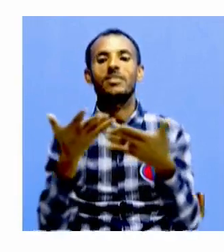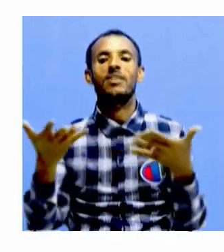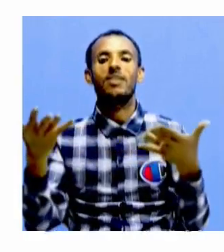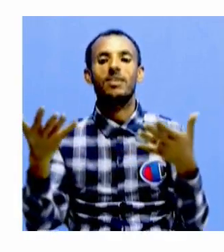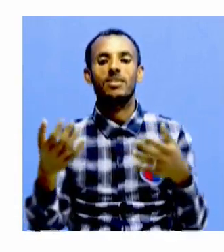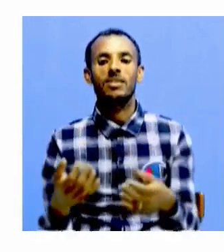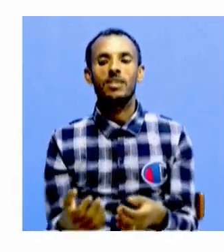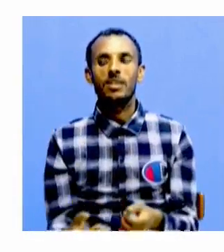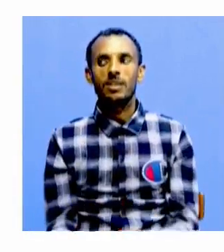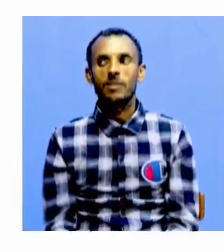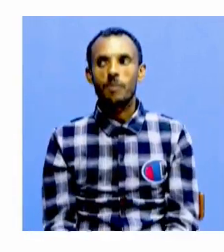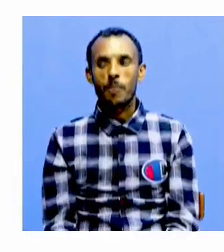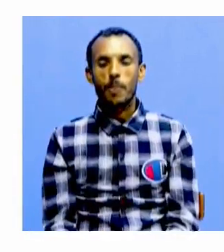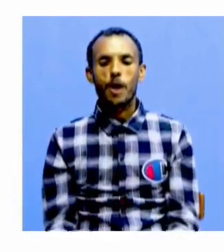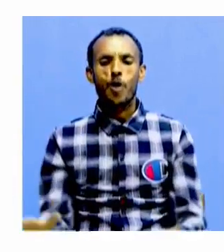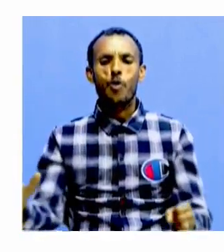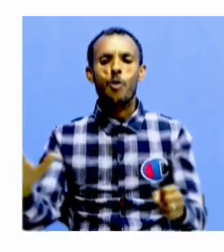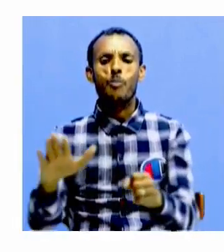Complete